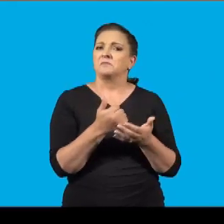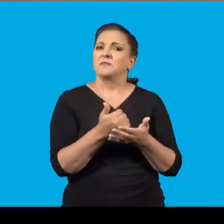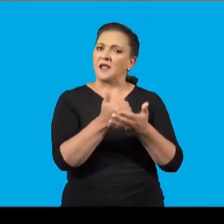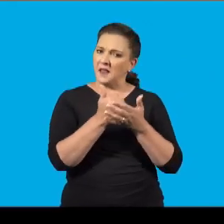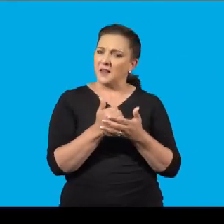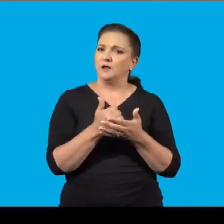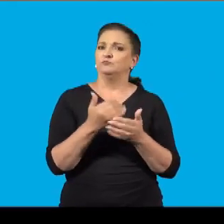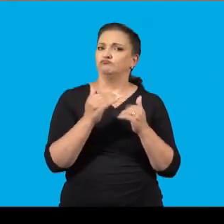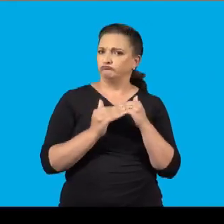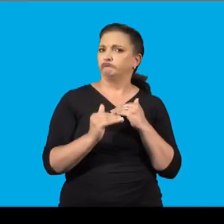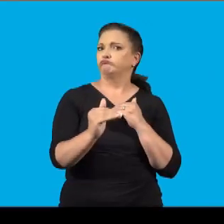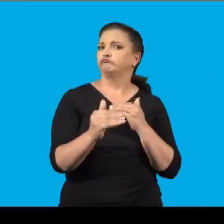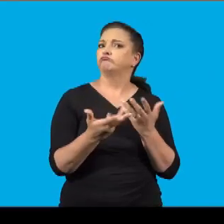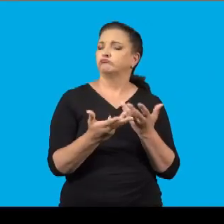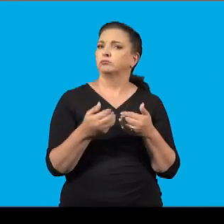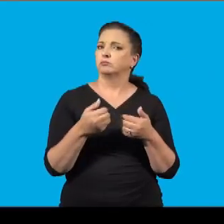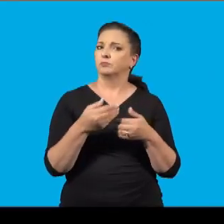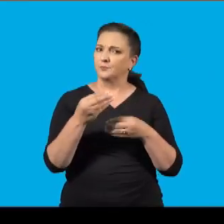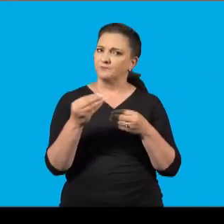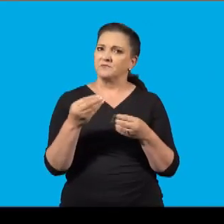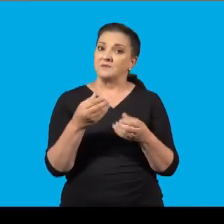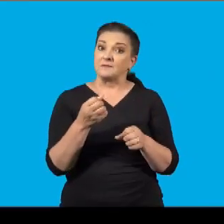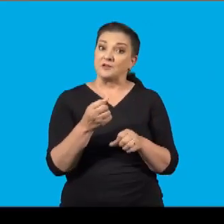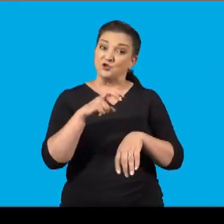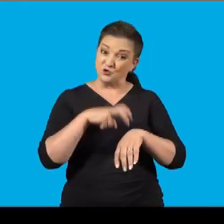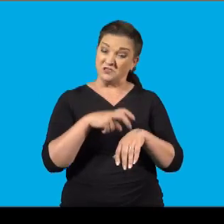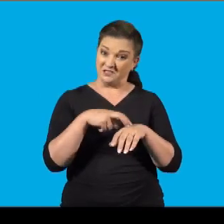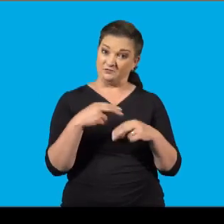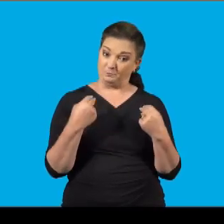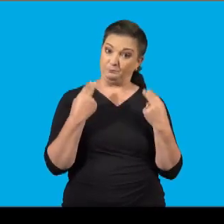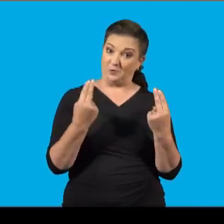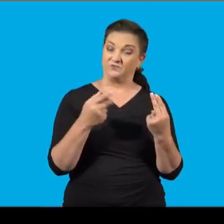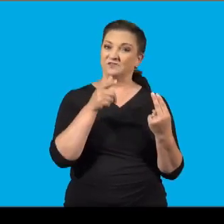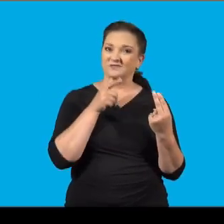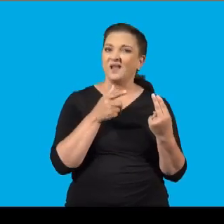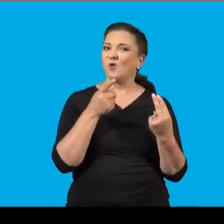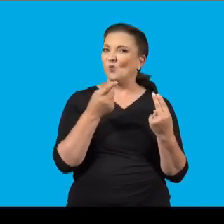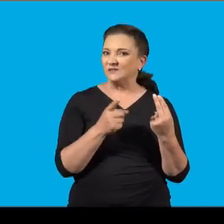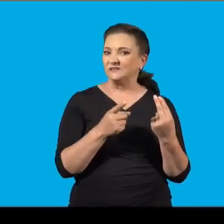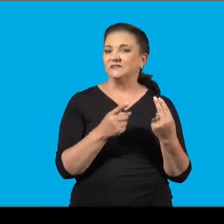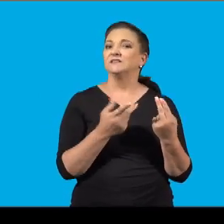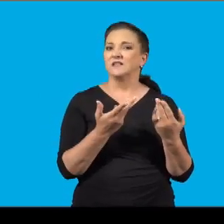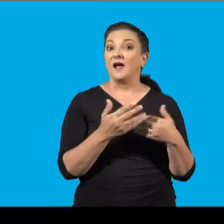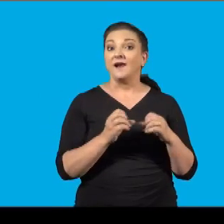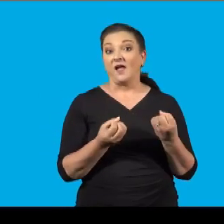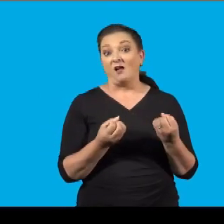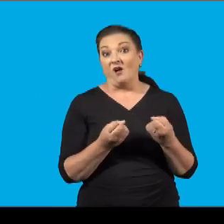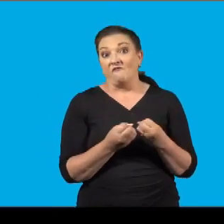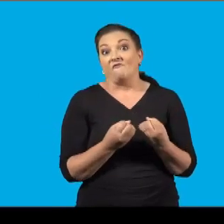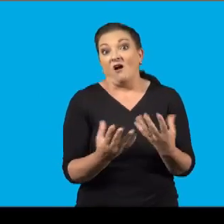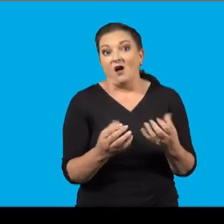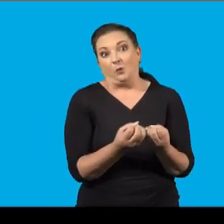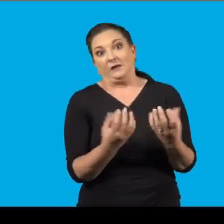of a non-racial democratic South Africa. So in other words, you need to take a stance there and also give the